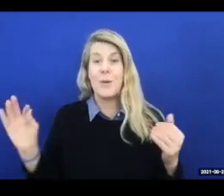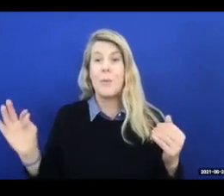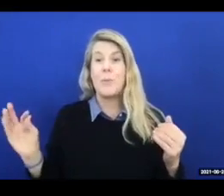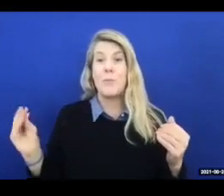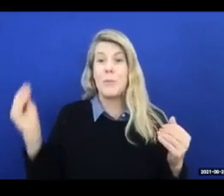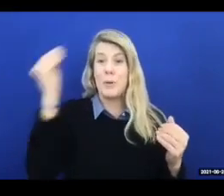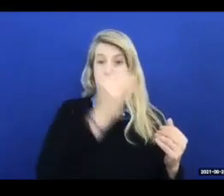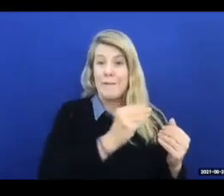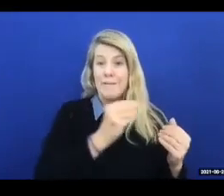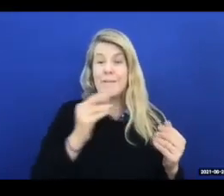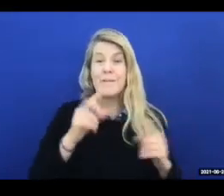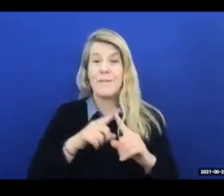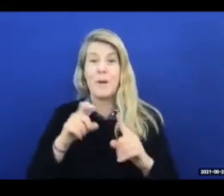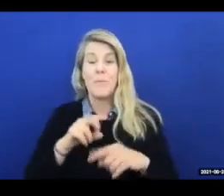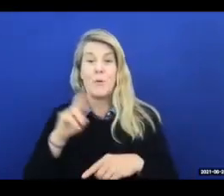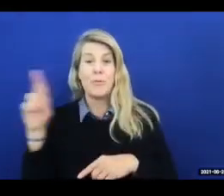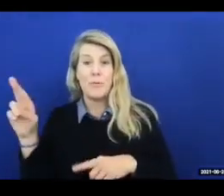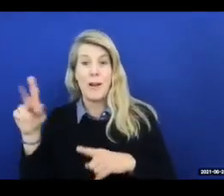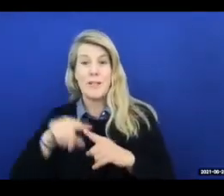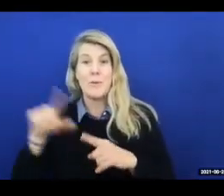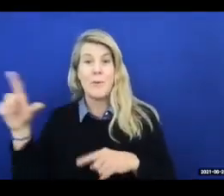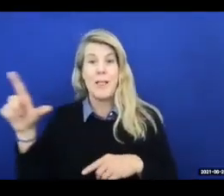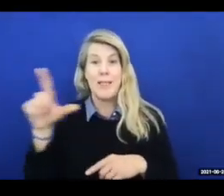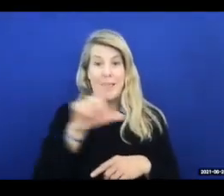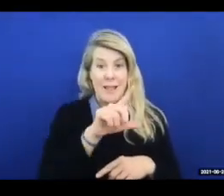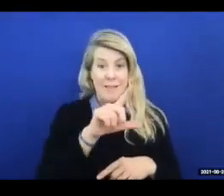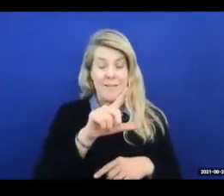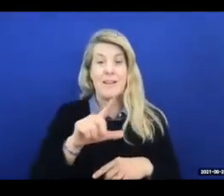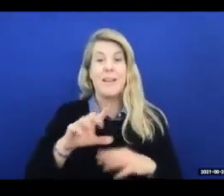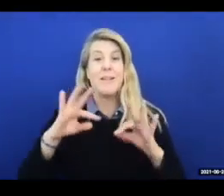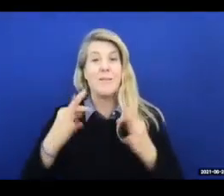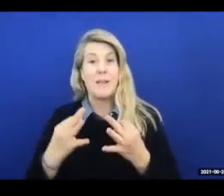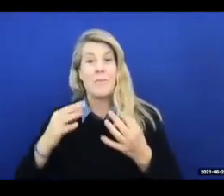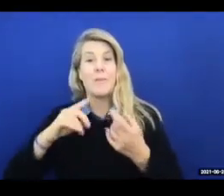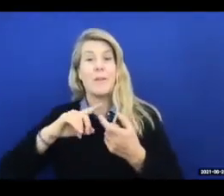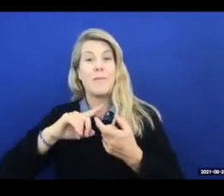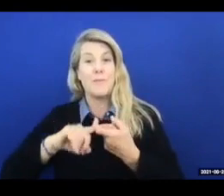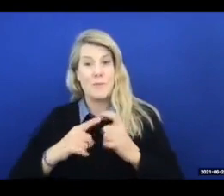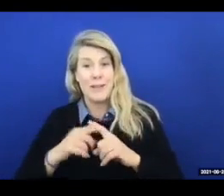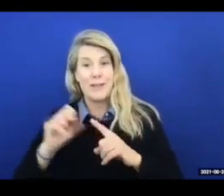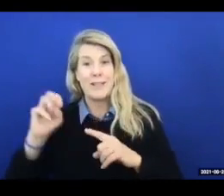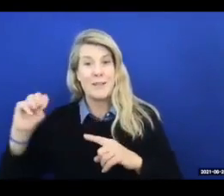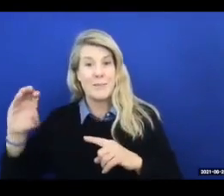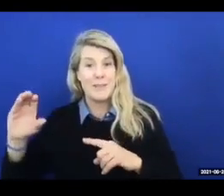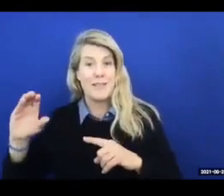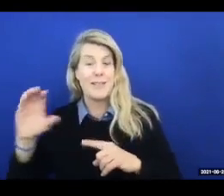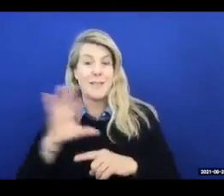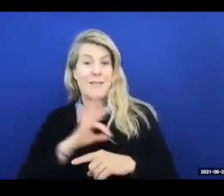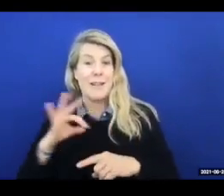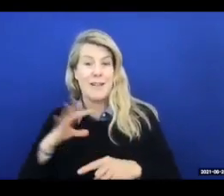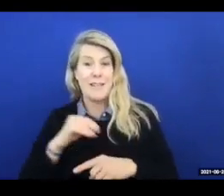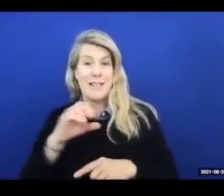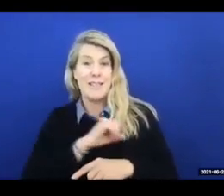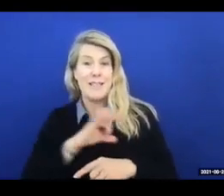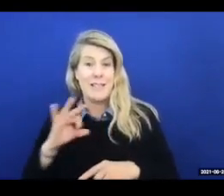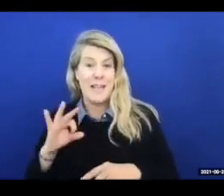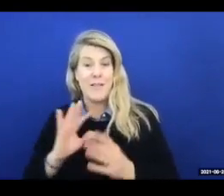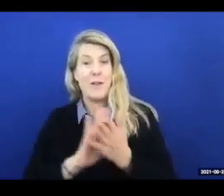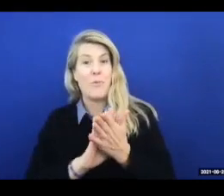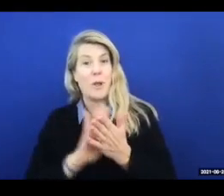as family, friends, SMC faculty, and staff applaud your outstanding achievement.